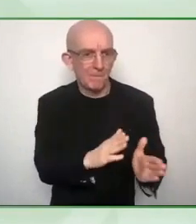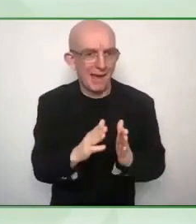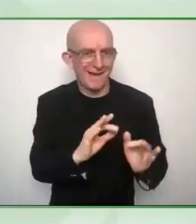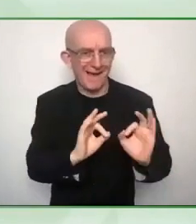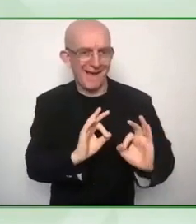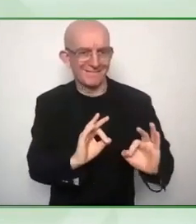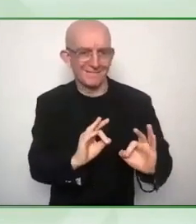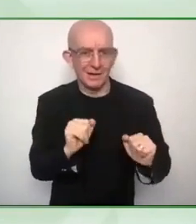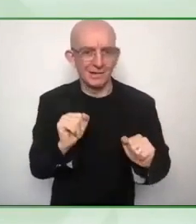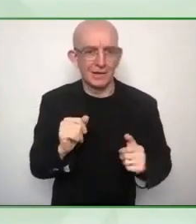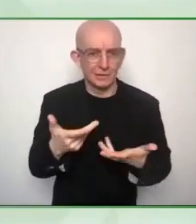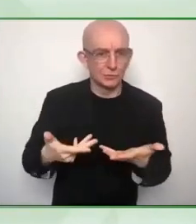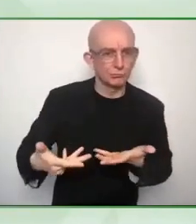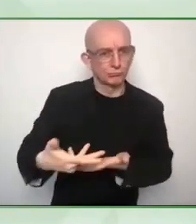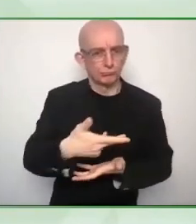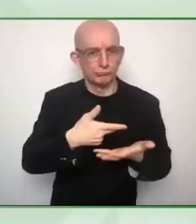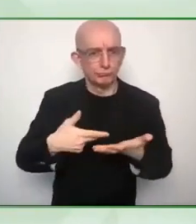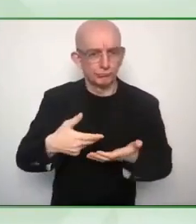reach